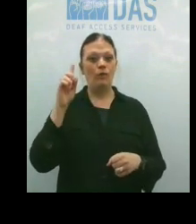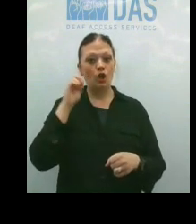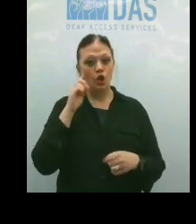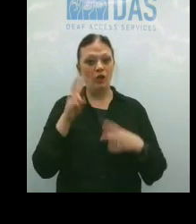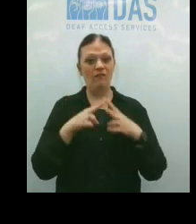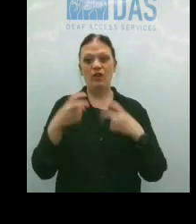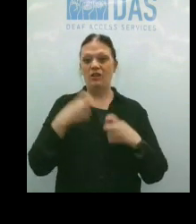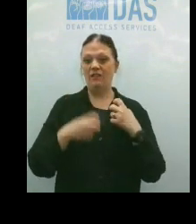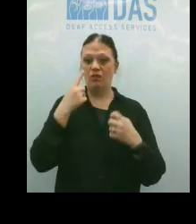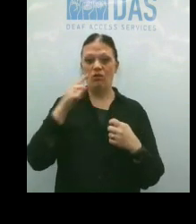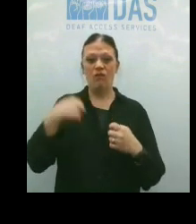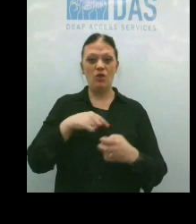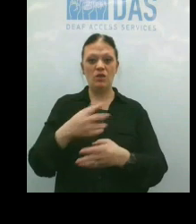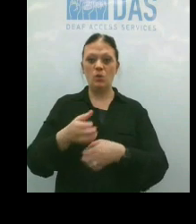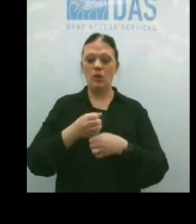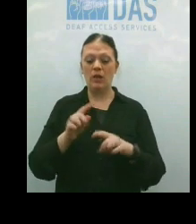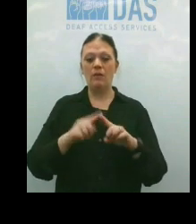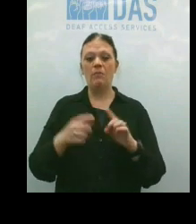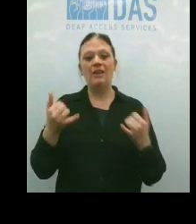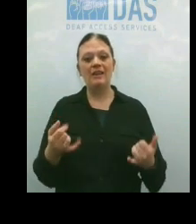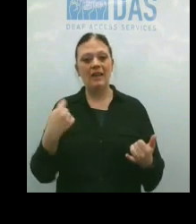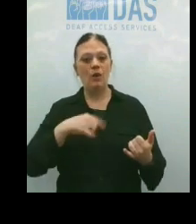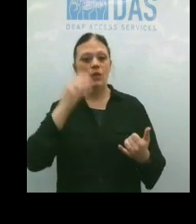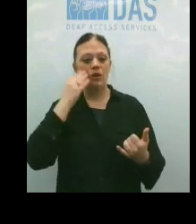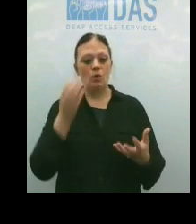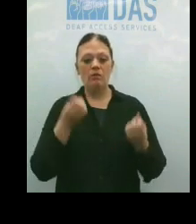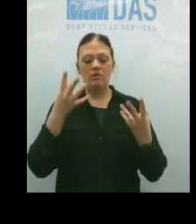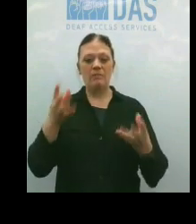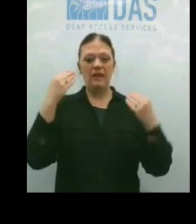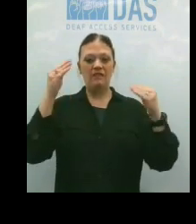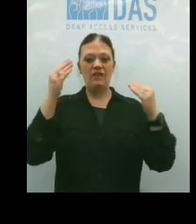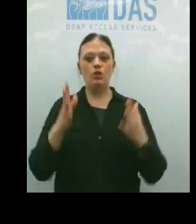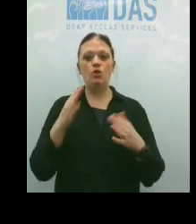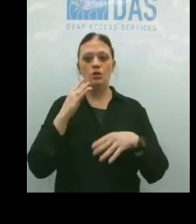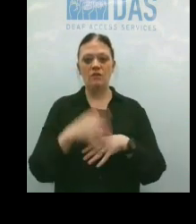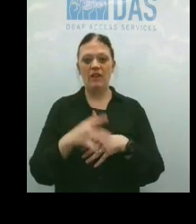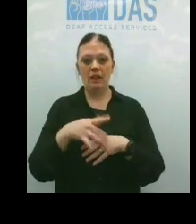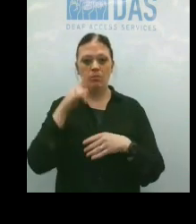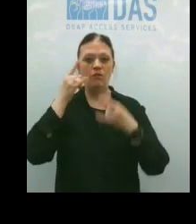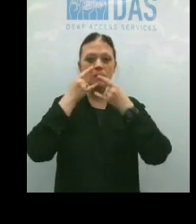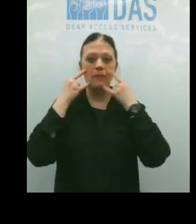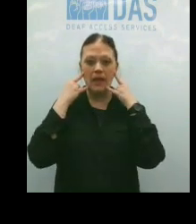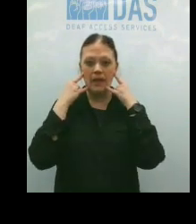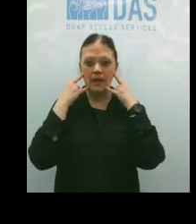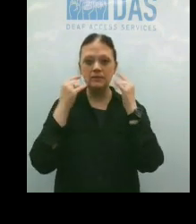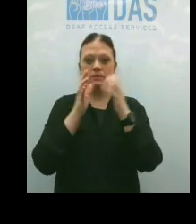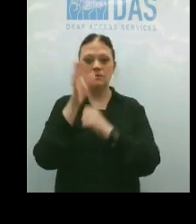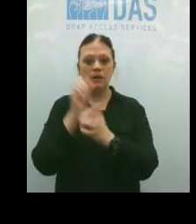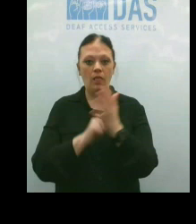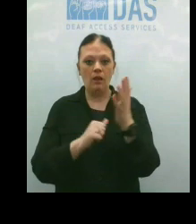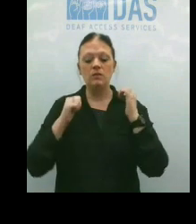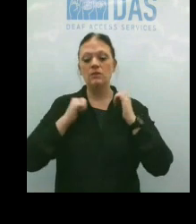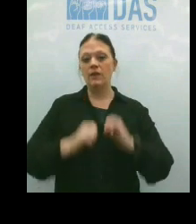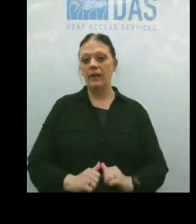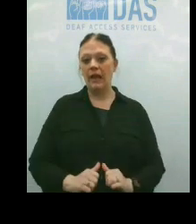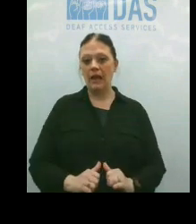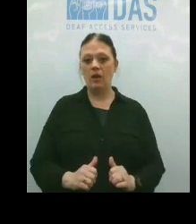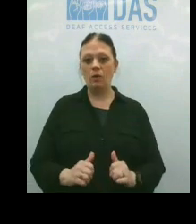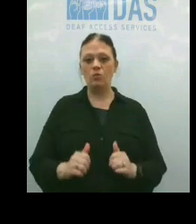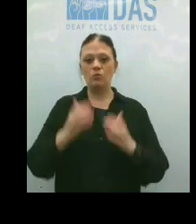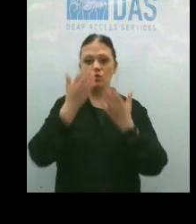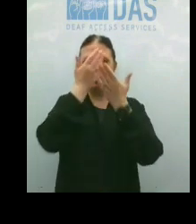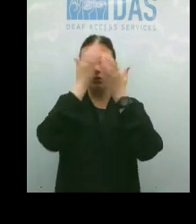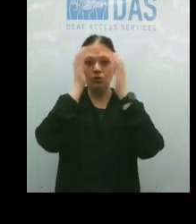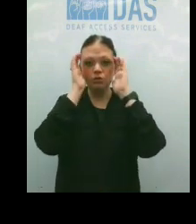very difficult for us to acquire, but now we know that there are a number of vendors available for masks, gloves, gowns, even face